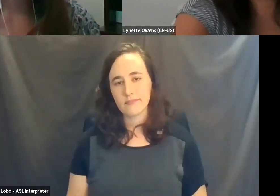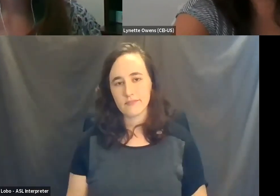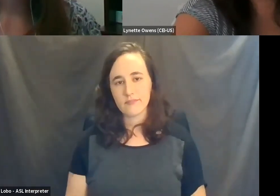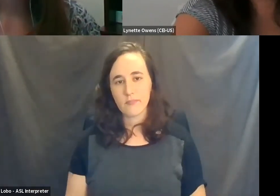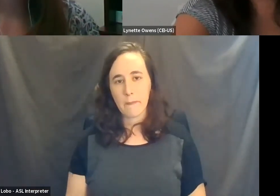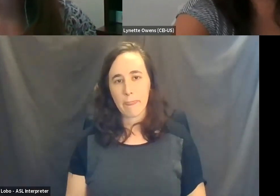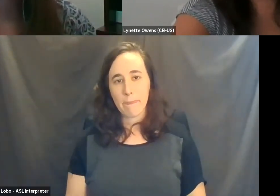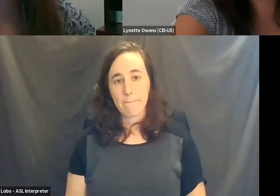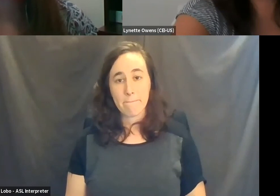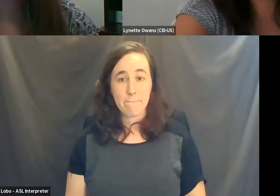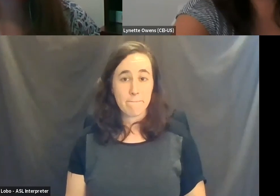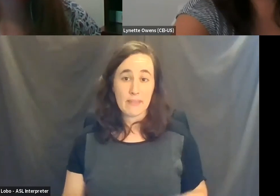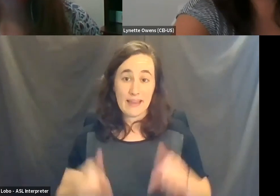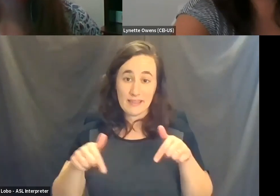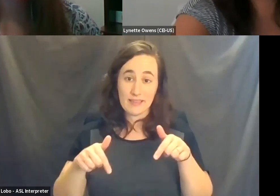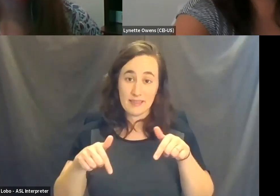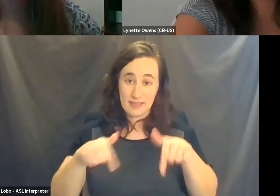this is not going away after this year.